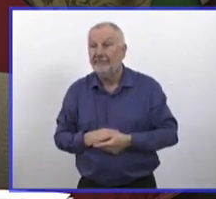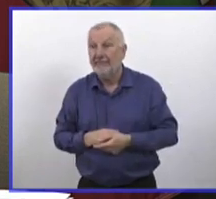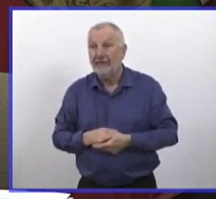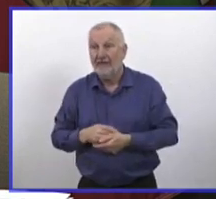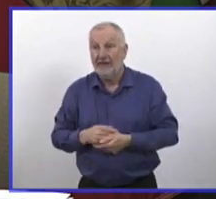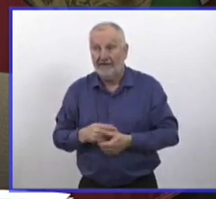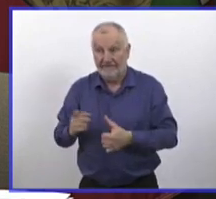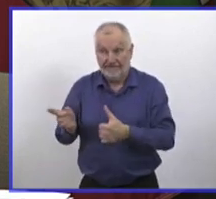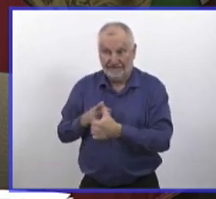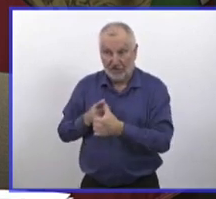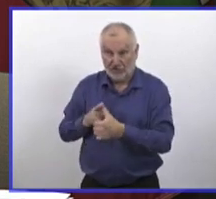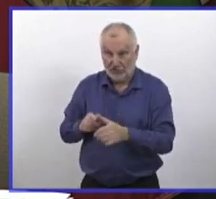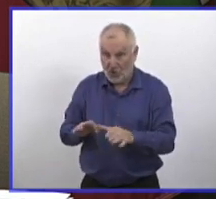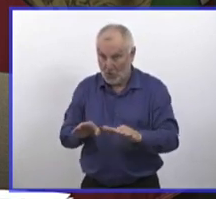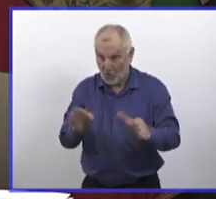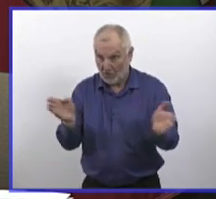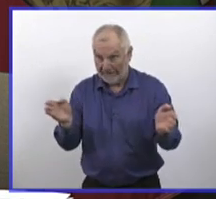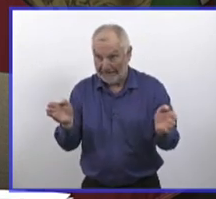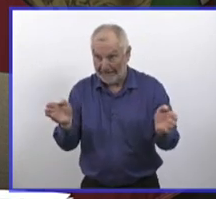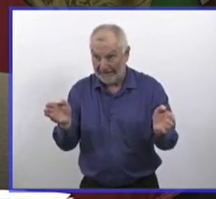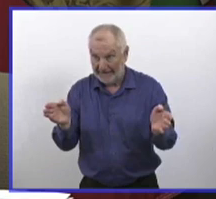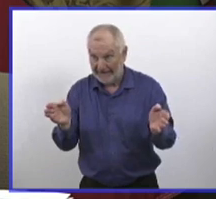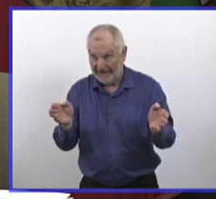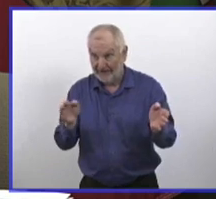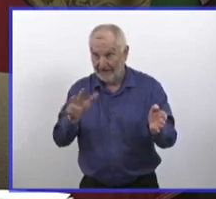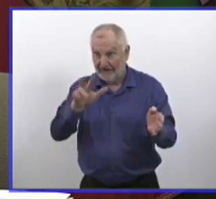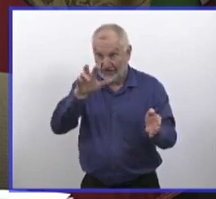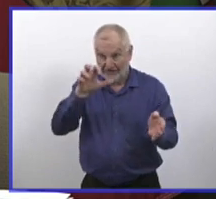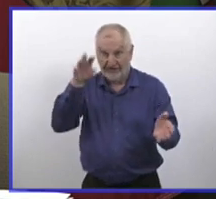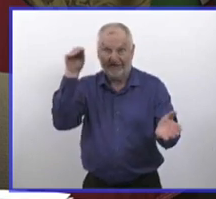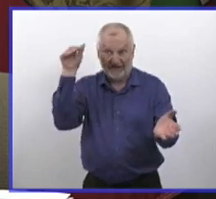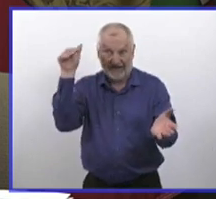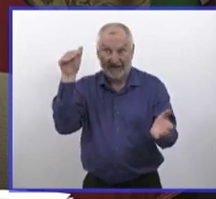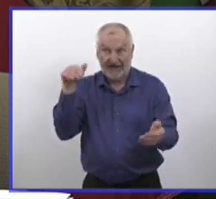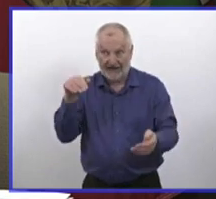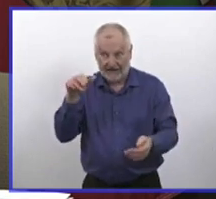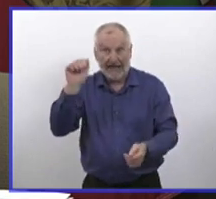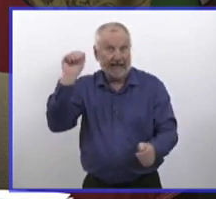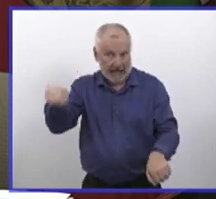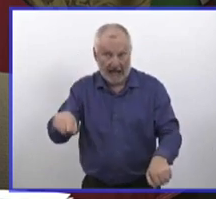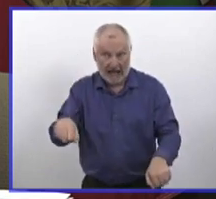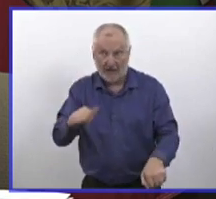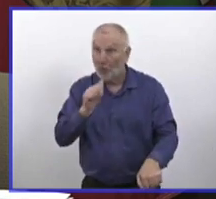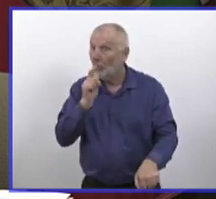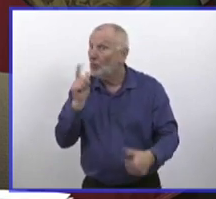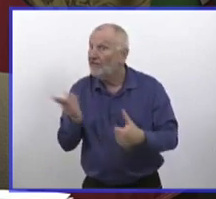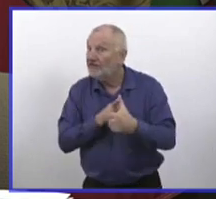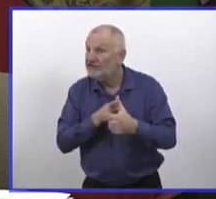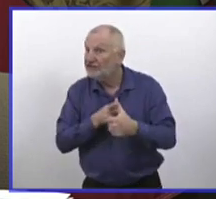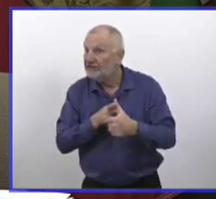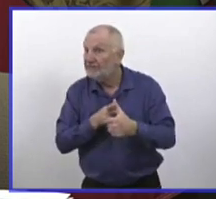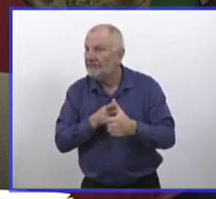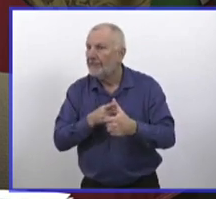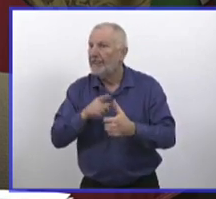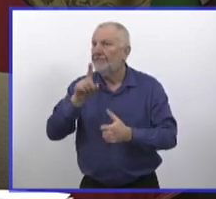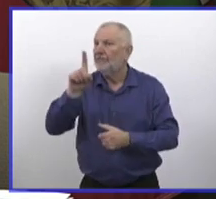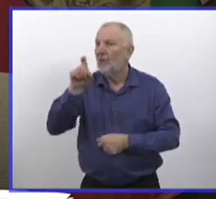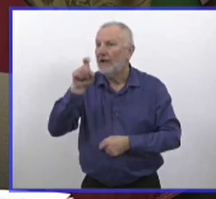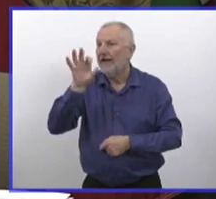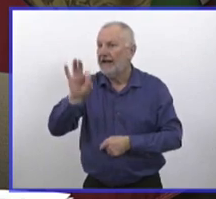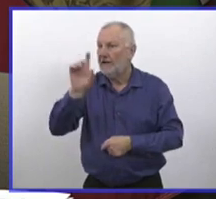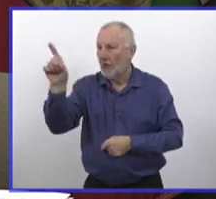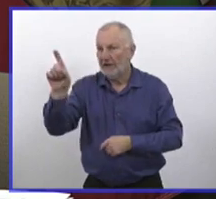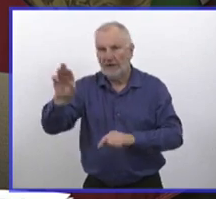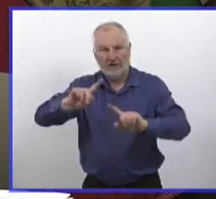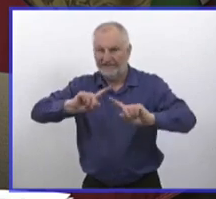300 there were around 350 that were eligible, and then within that line was 191. So we worked directly with 191 to see how